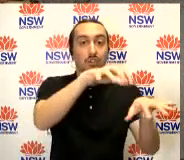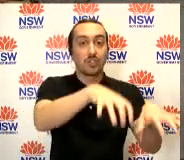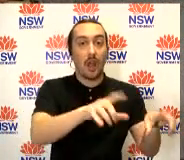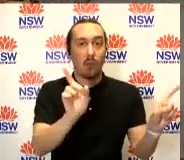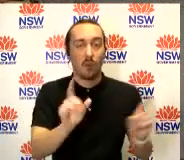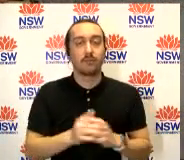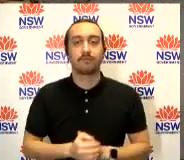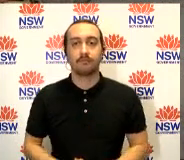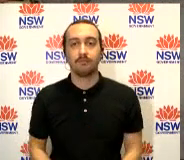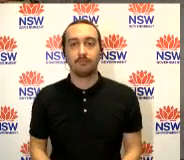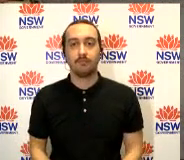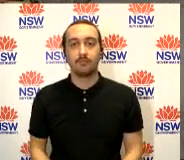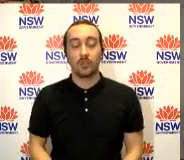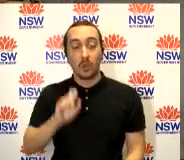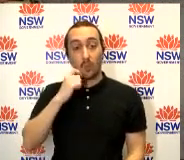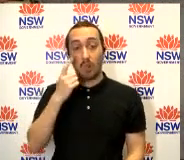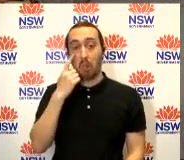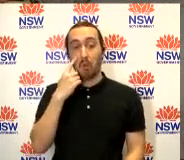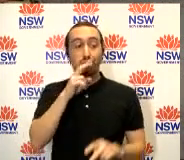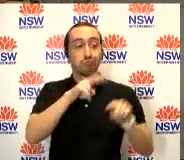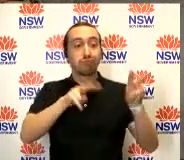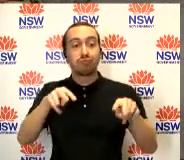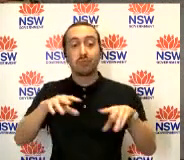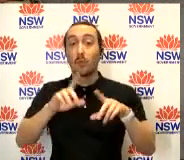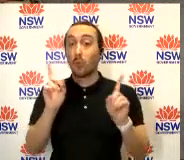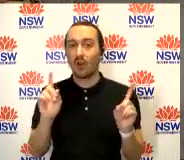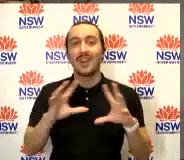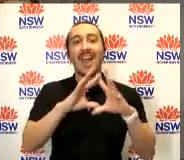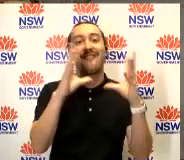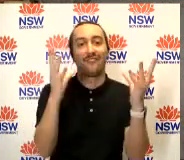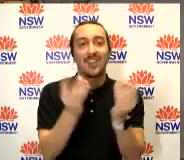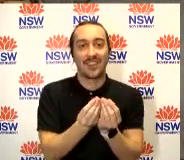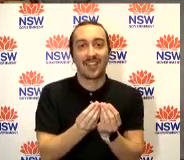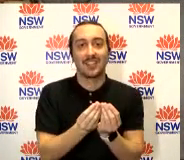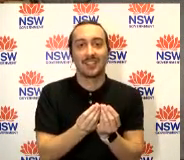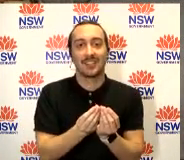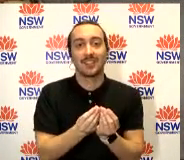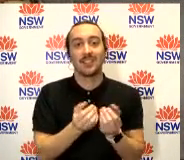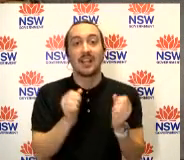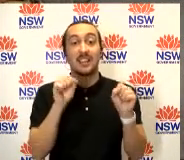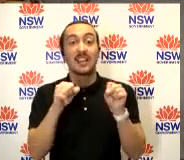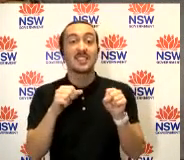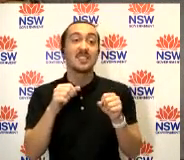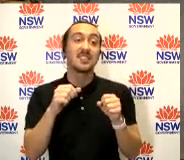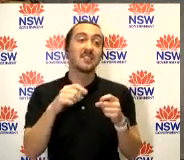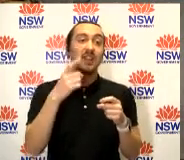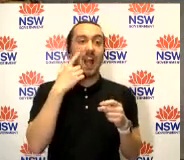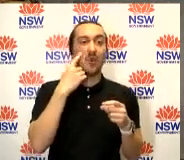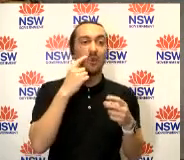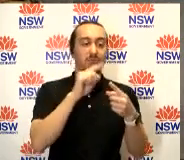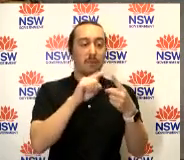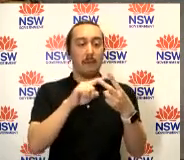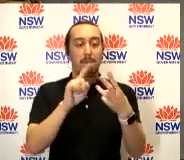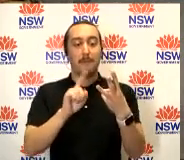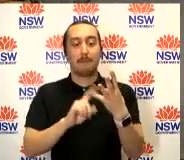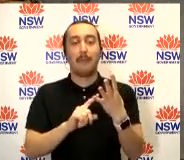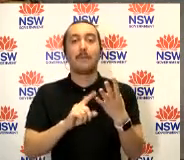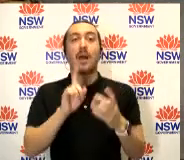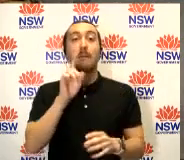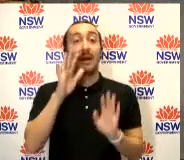essentially at everything. We're even looking at amenities, but concentrating on working at heights. Obviously, we'll be looking